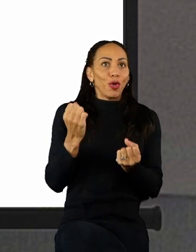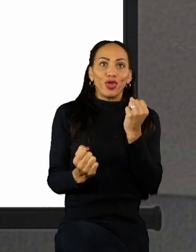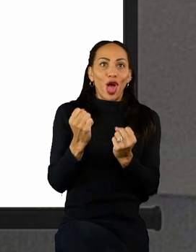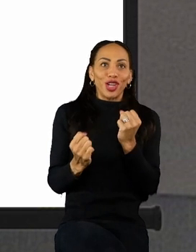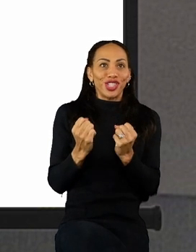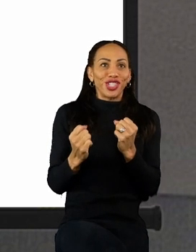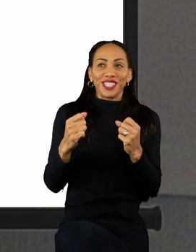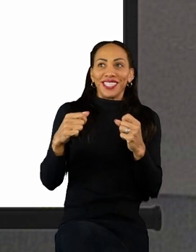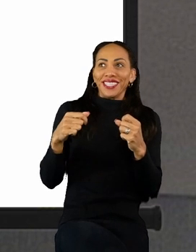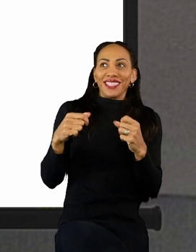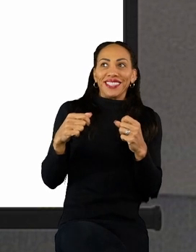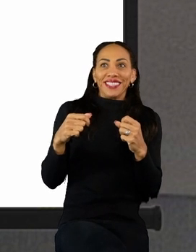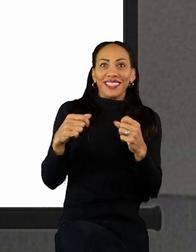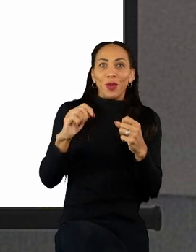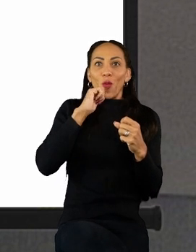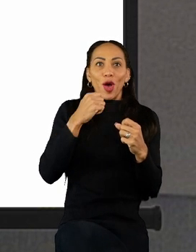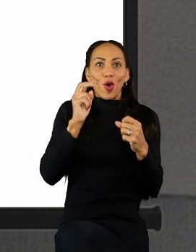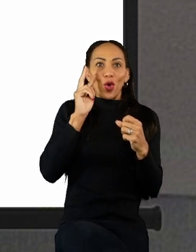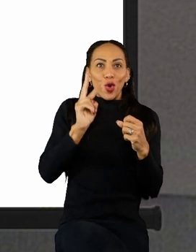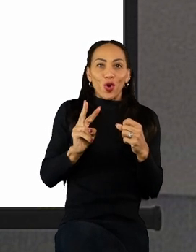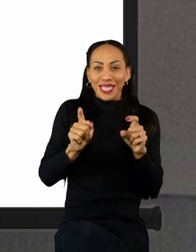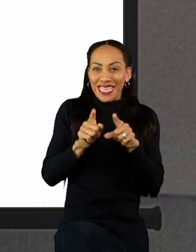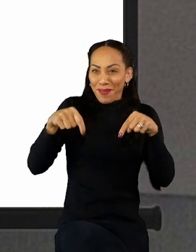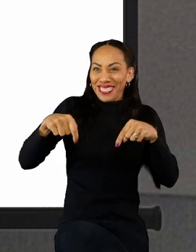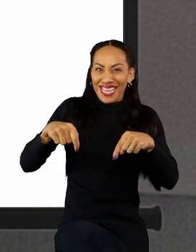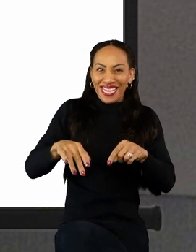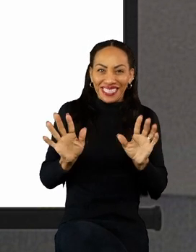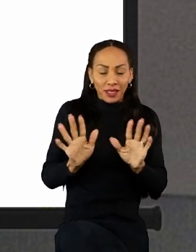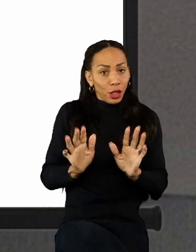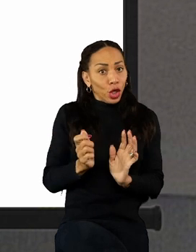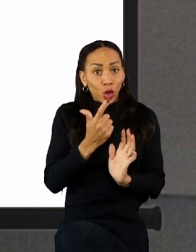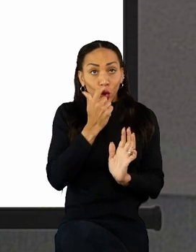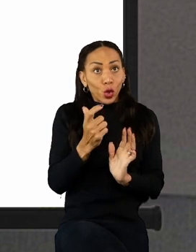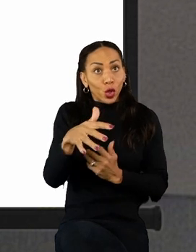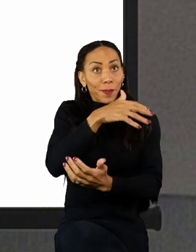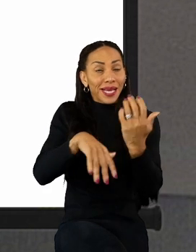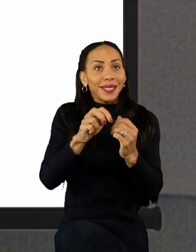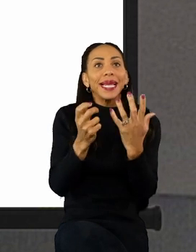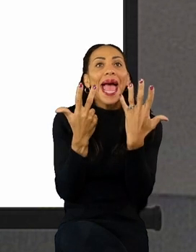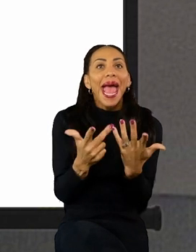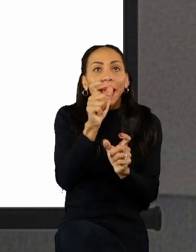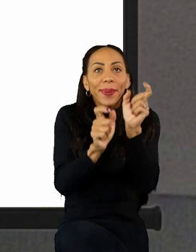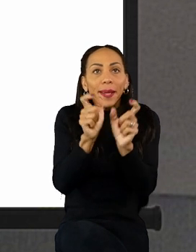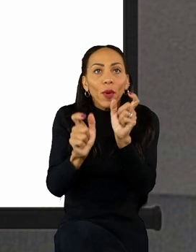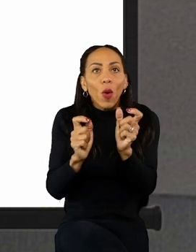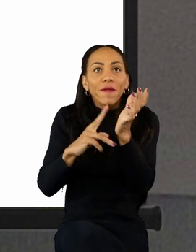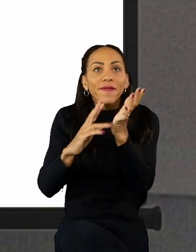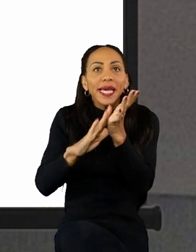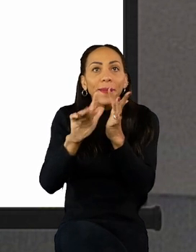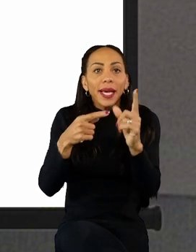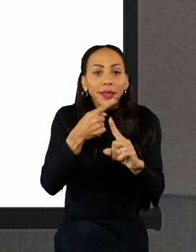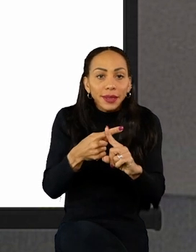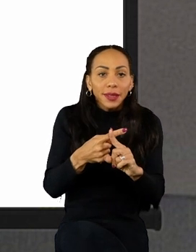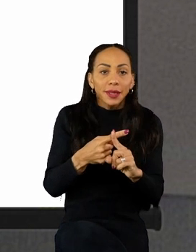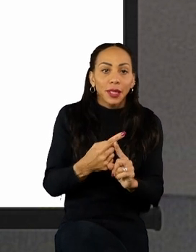get this working much, much faster and in sync, so please don't worry about that. But you can have up to 8 people in vMix if you wanted to, who could